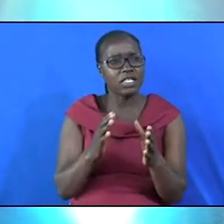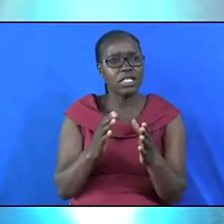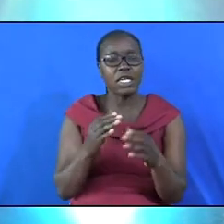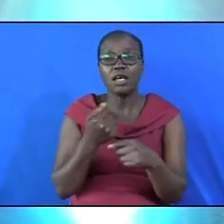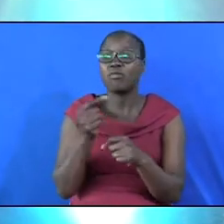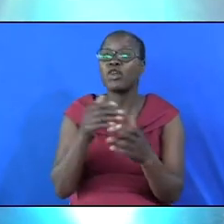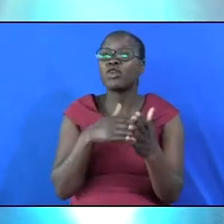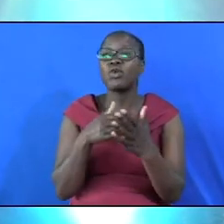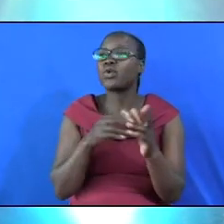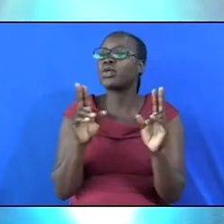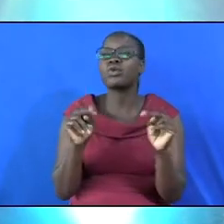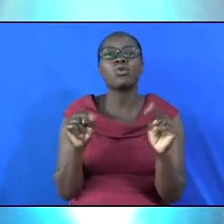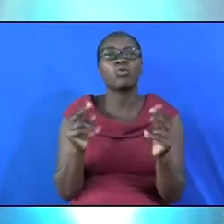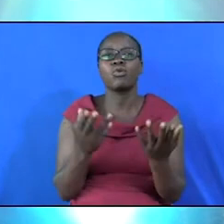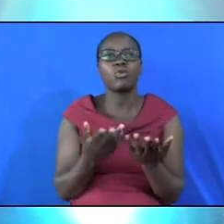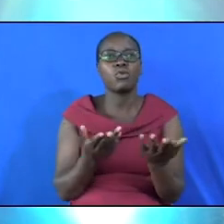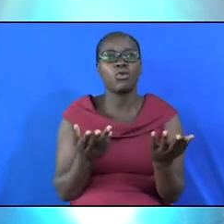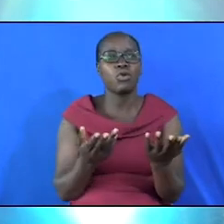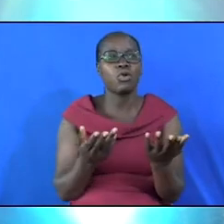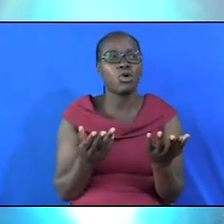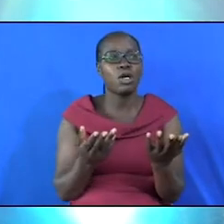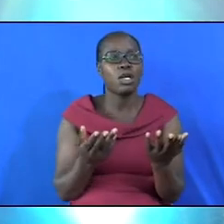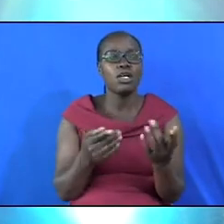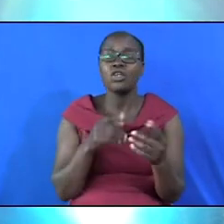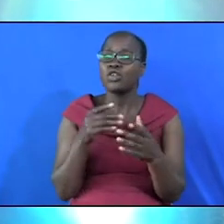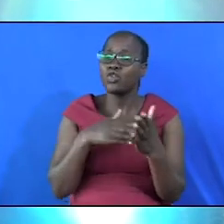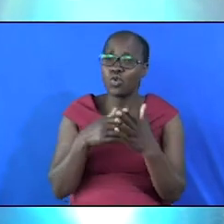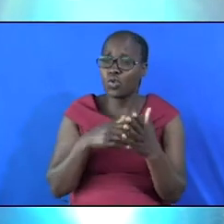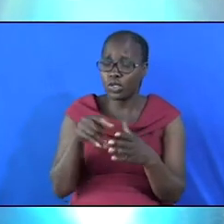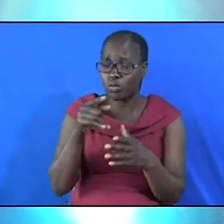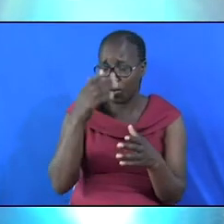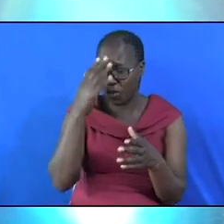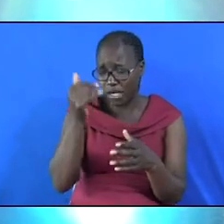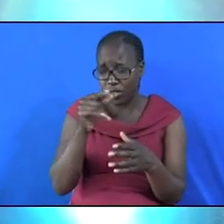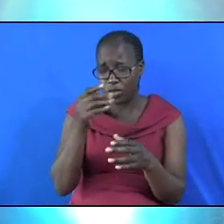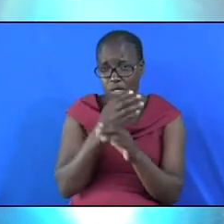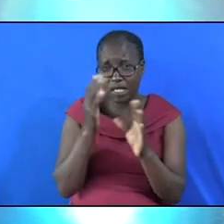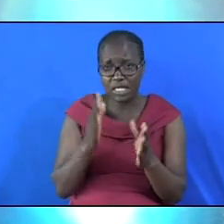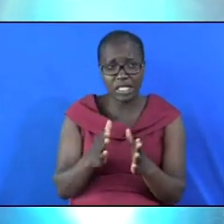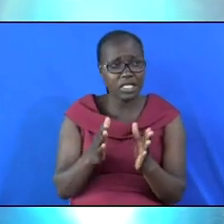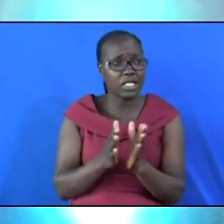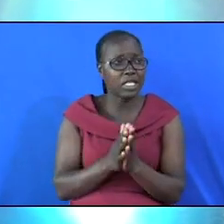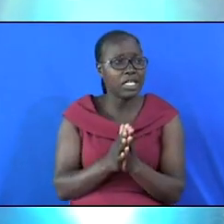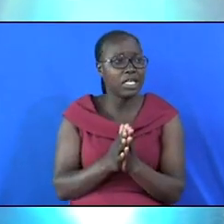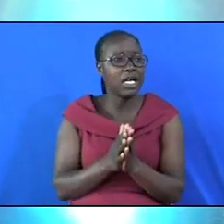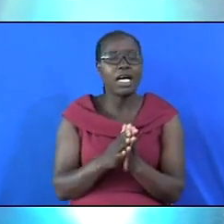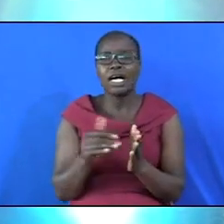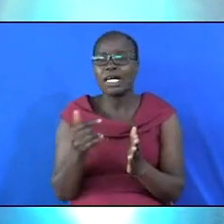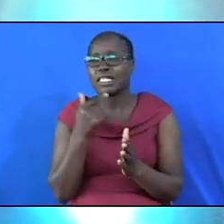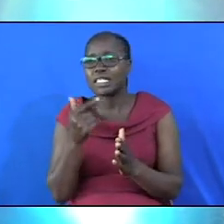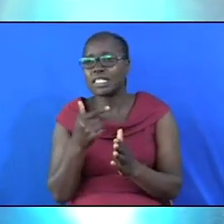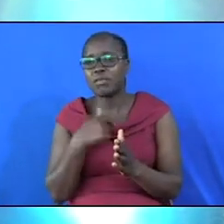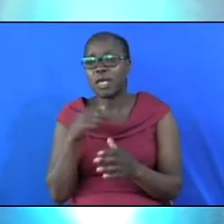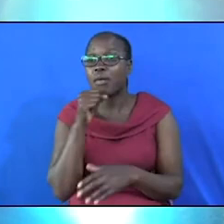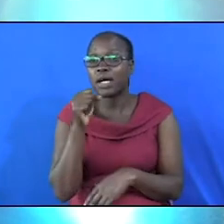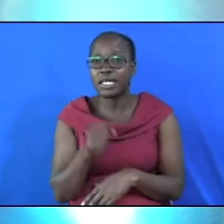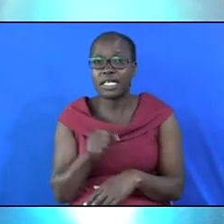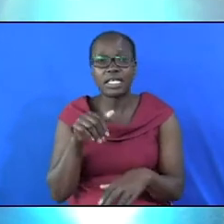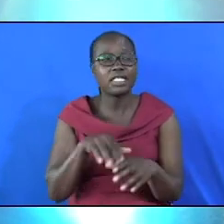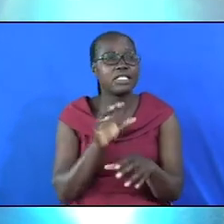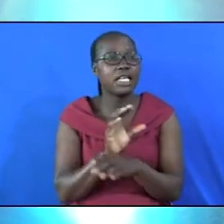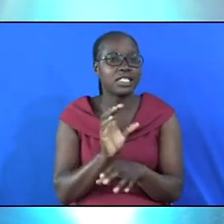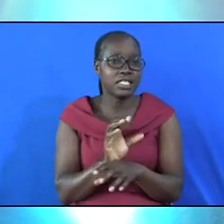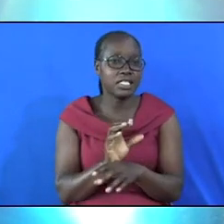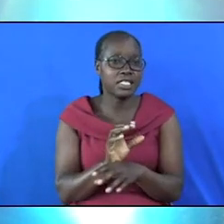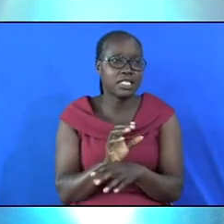weak. Are we together? Does not make you weak. Because there are men who say that because I'm an elder in